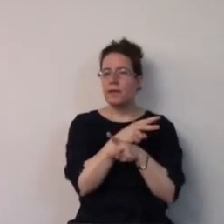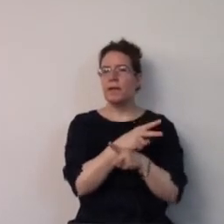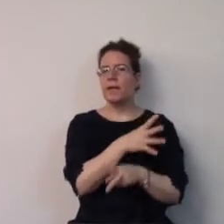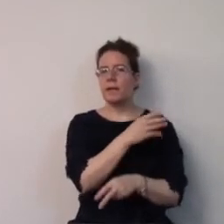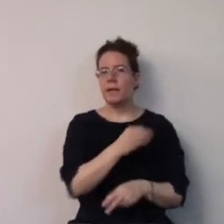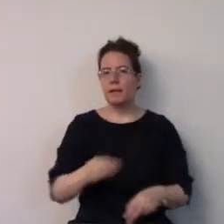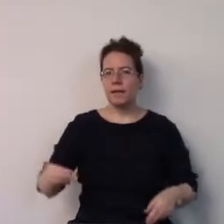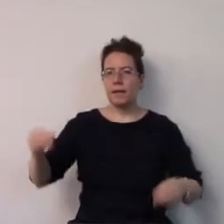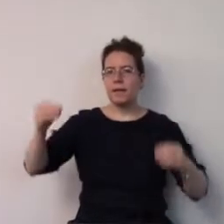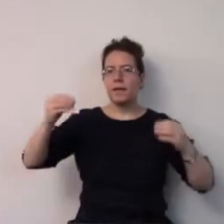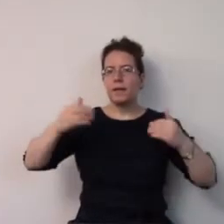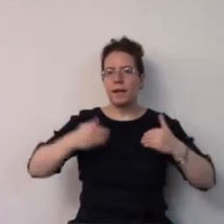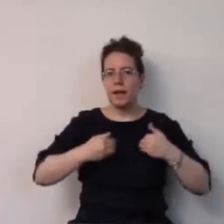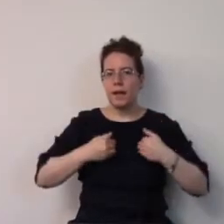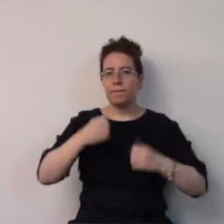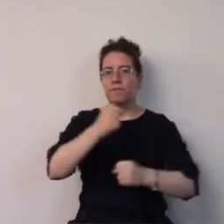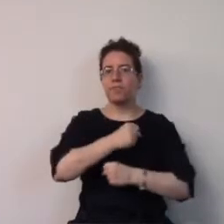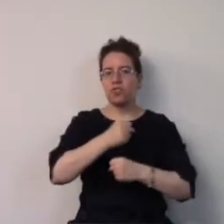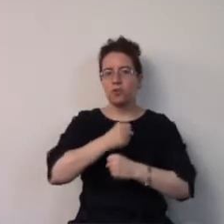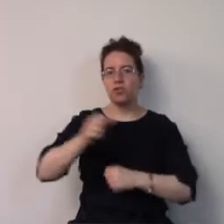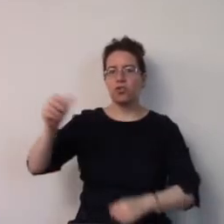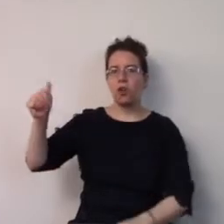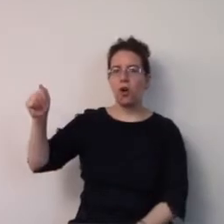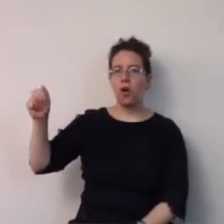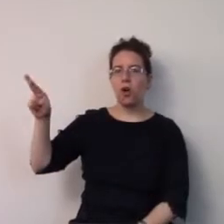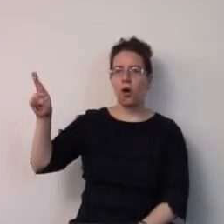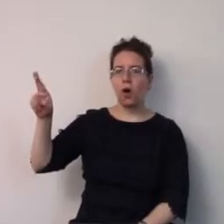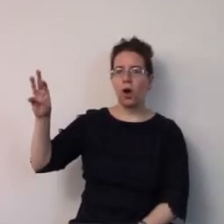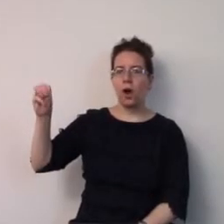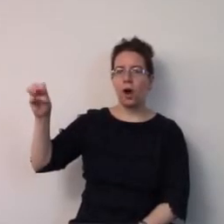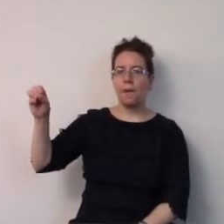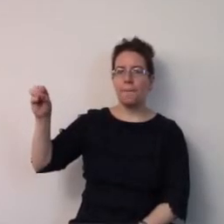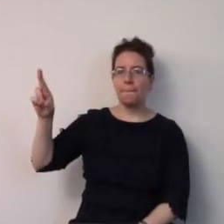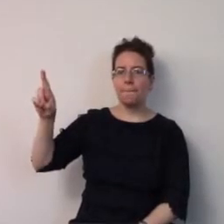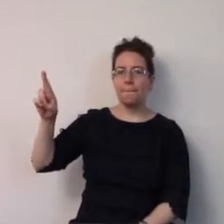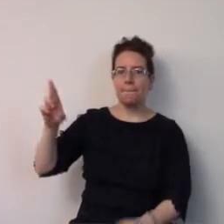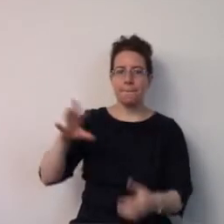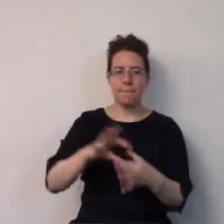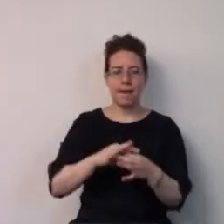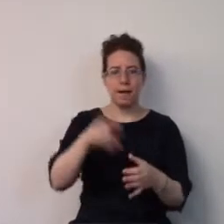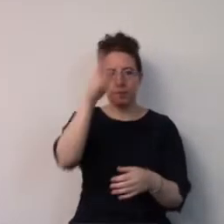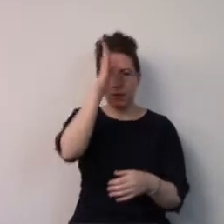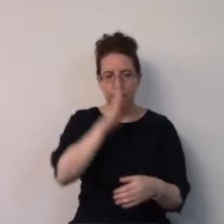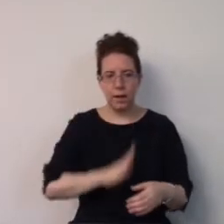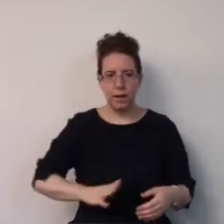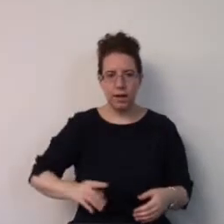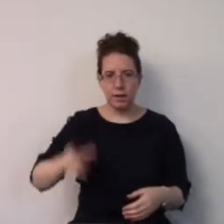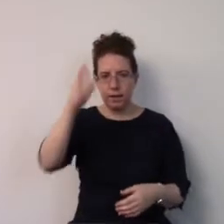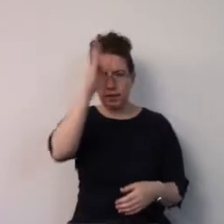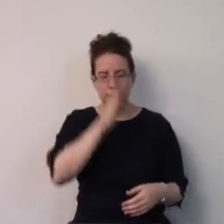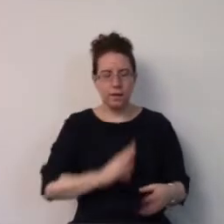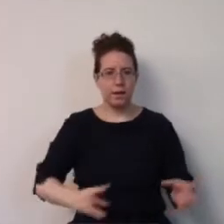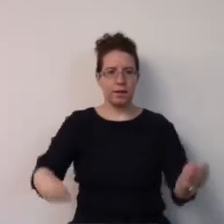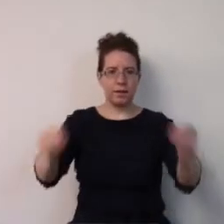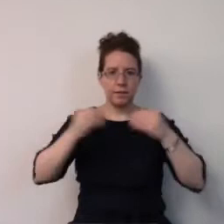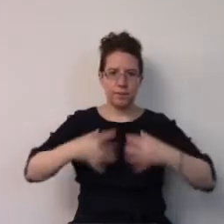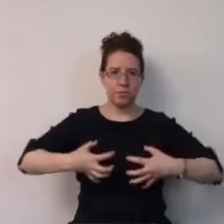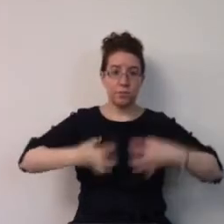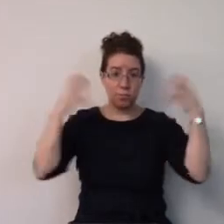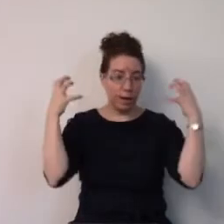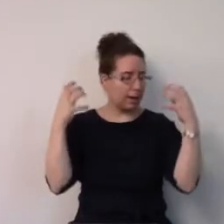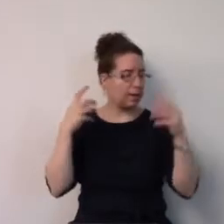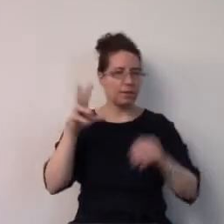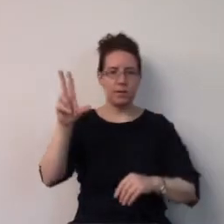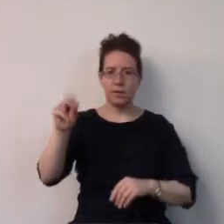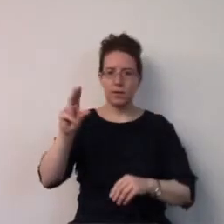unto wrath, but to obtain salvation by our Lord Jesus. Praise God. Amen. God Amen.